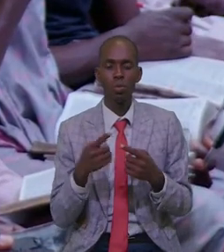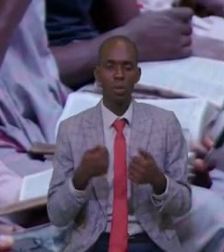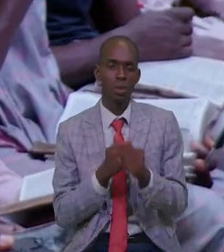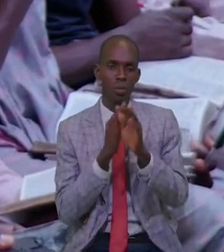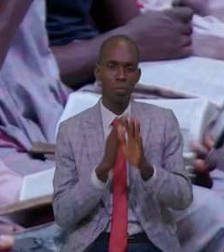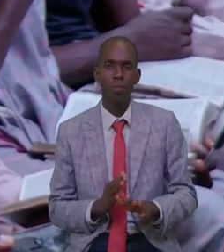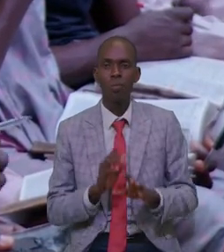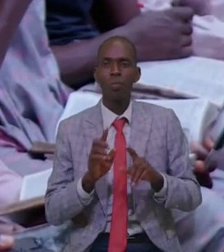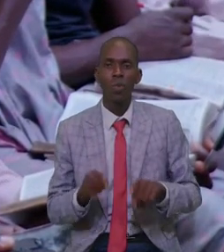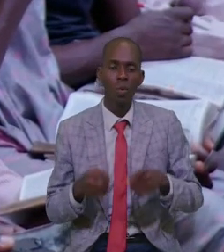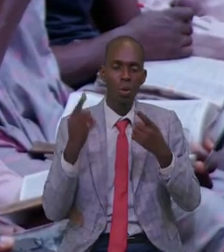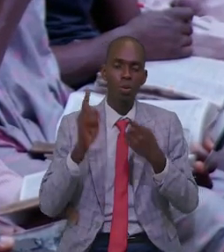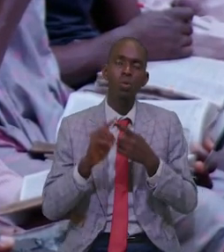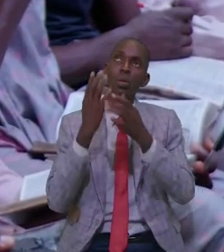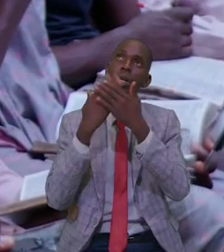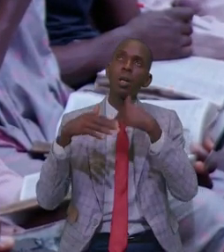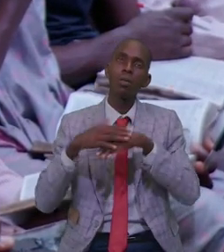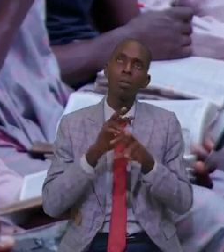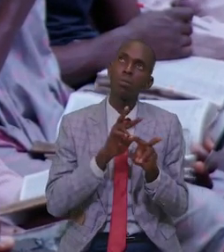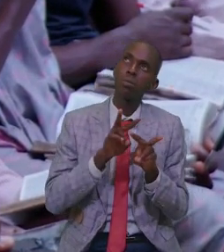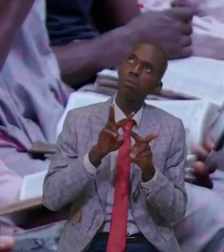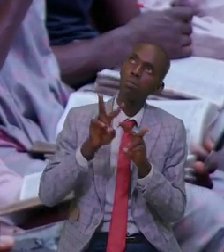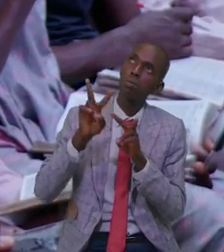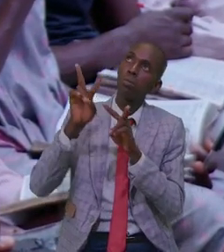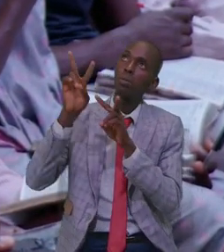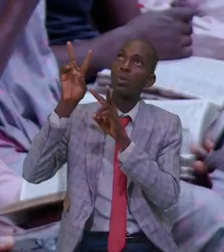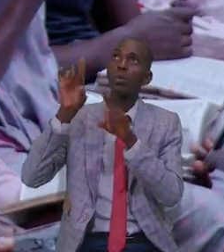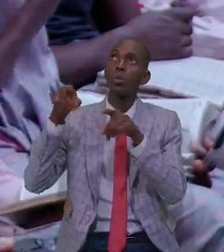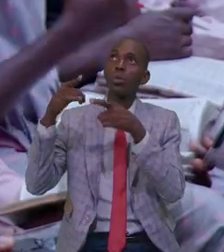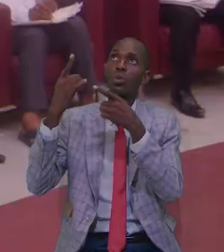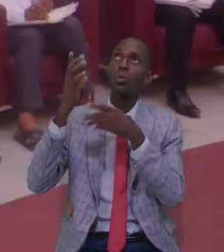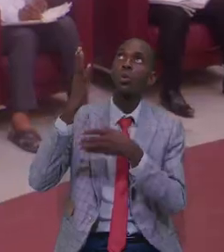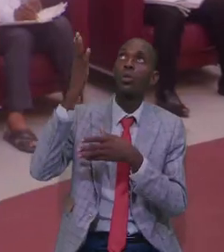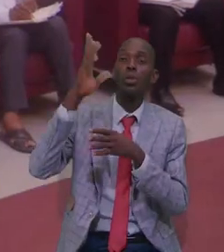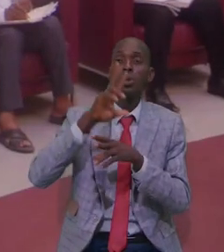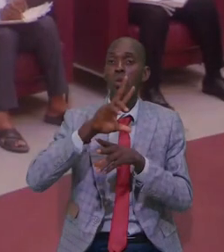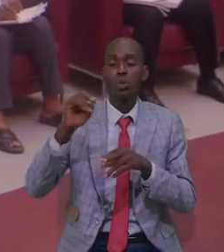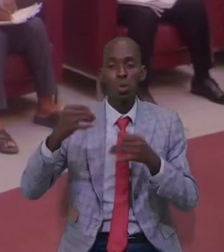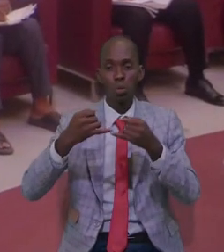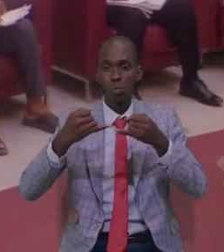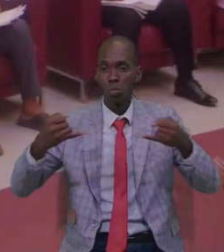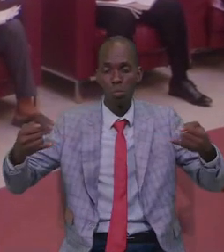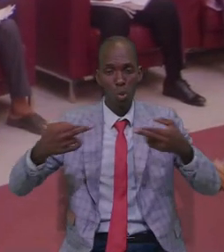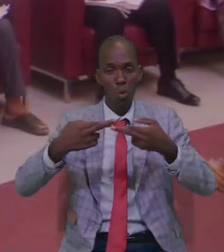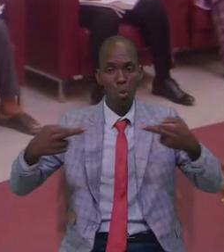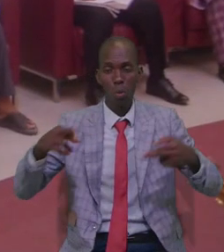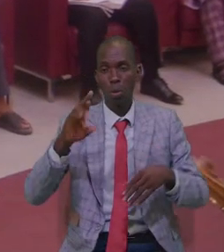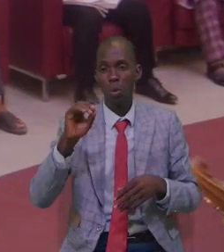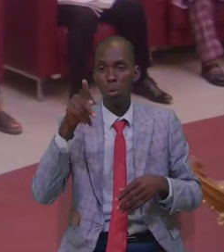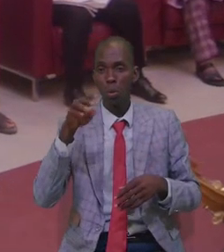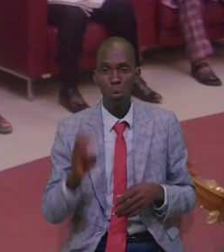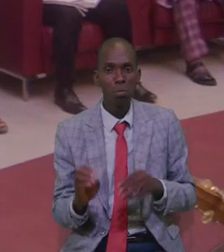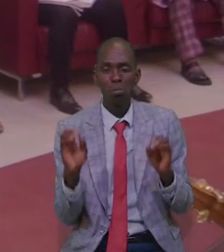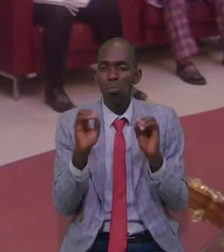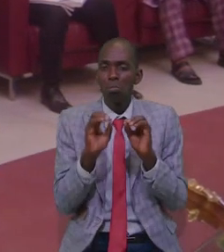he went up to heaven. They saw him. He was lifted up. There was no robe. There was no pulley. There was nothing. He